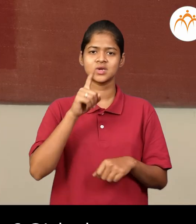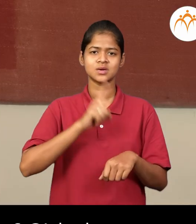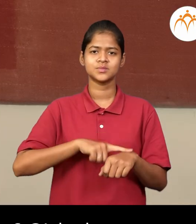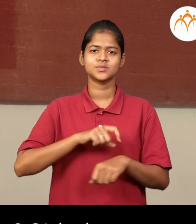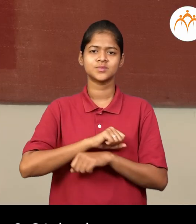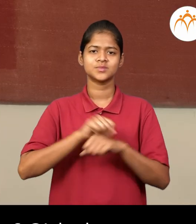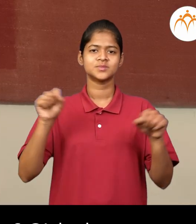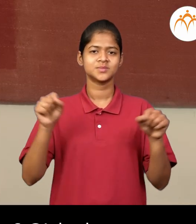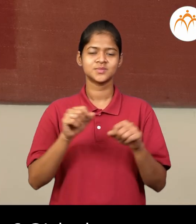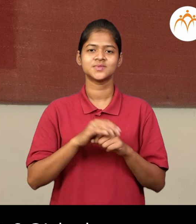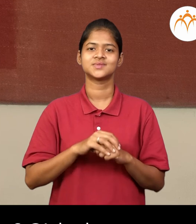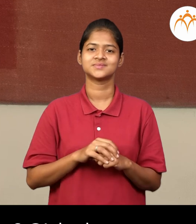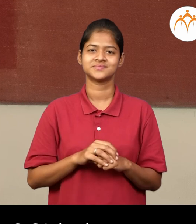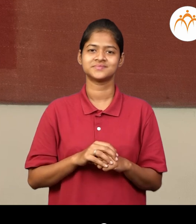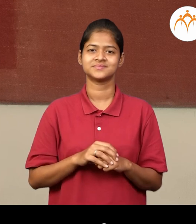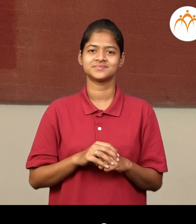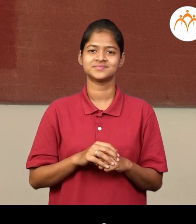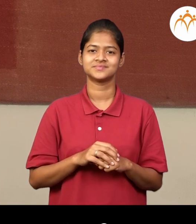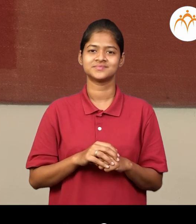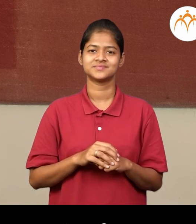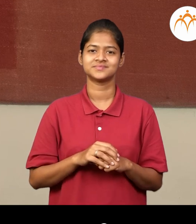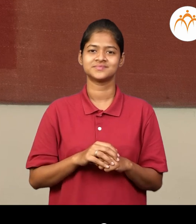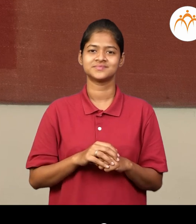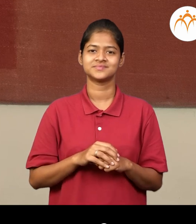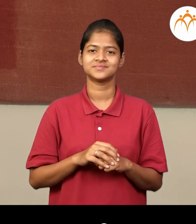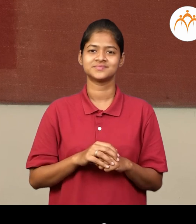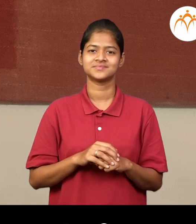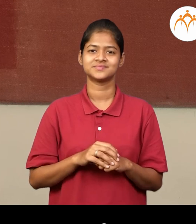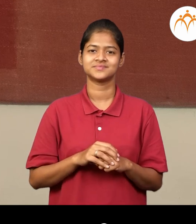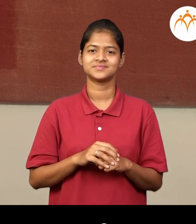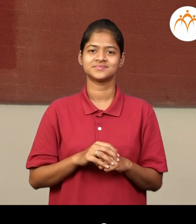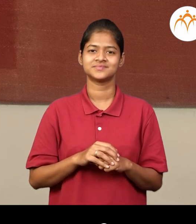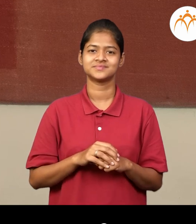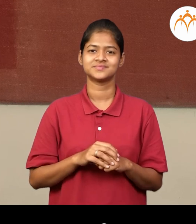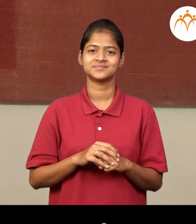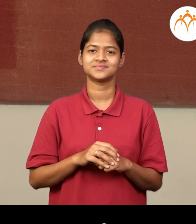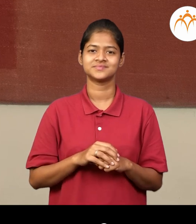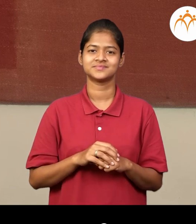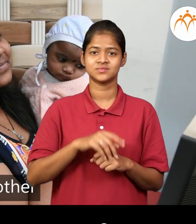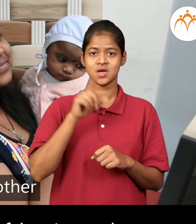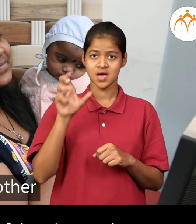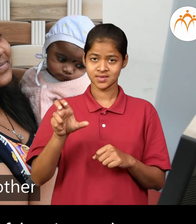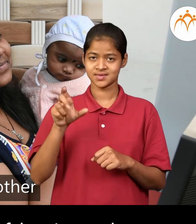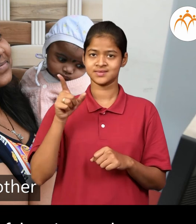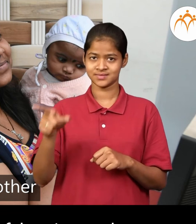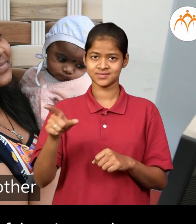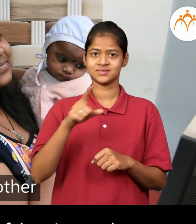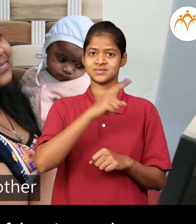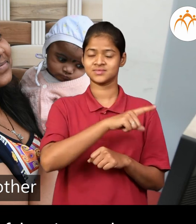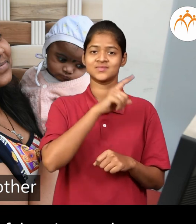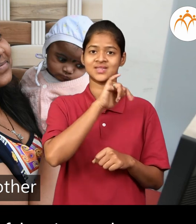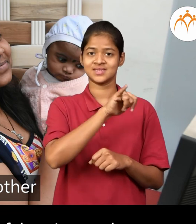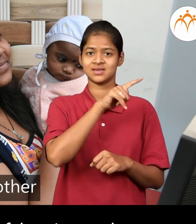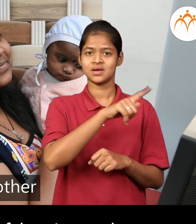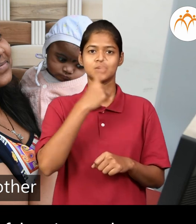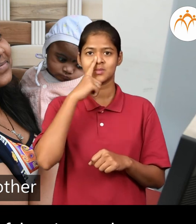6 o'clock. At what time do you get up? Yash's mother and